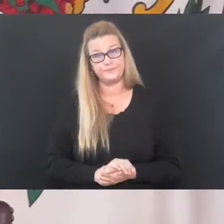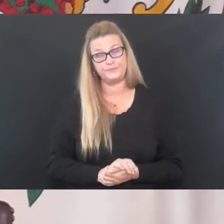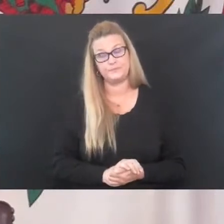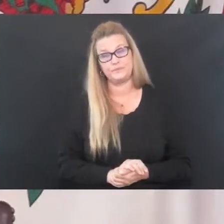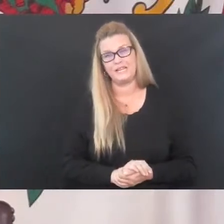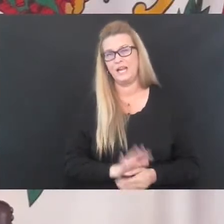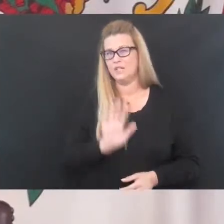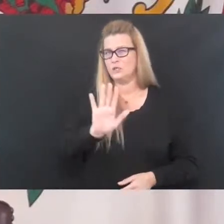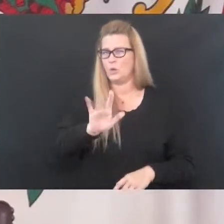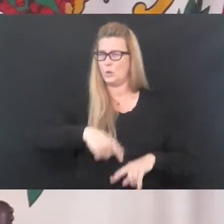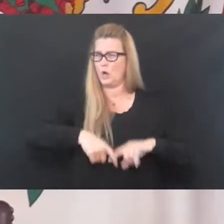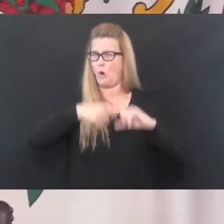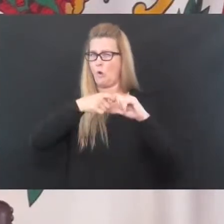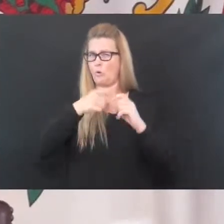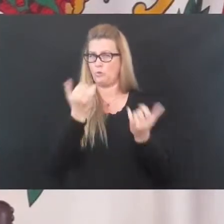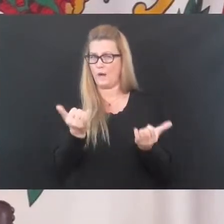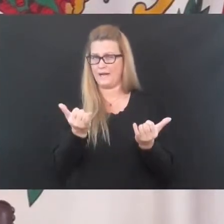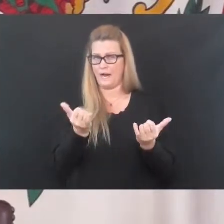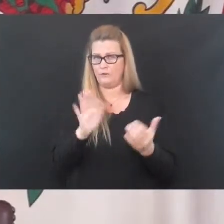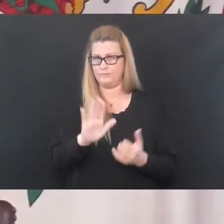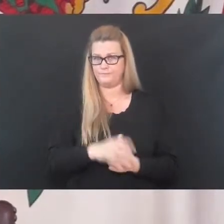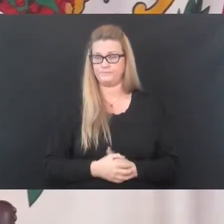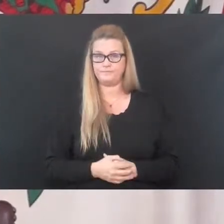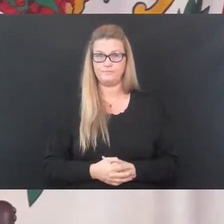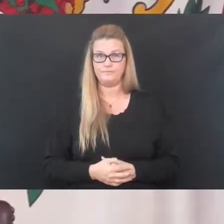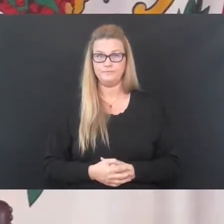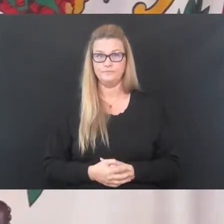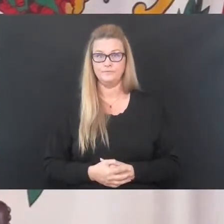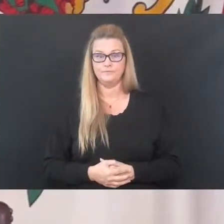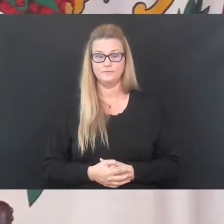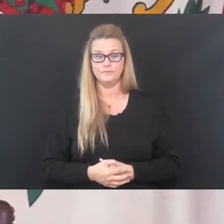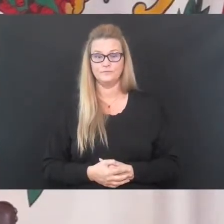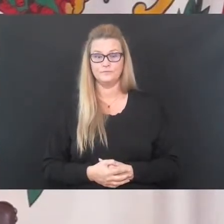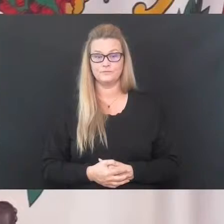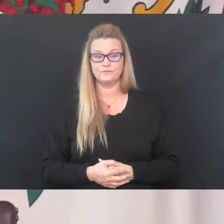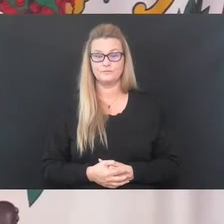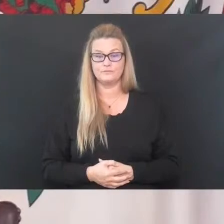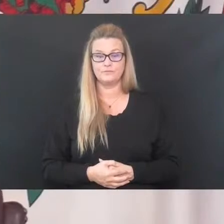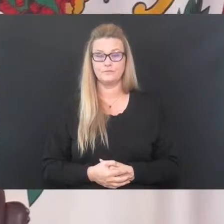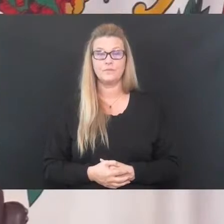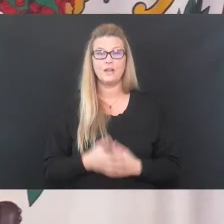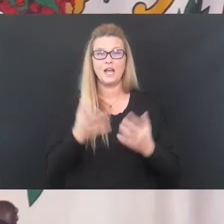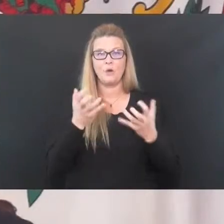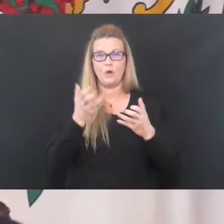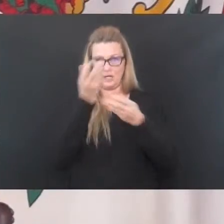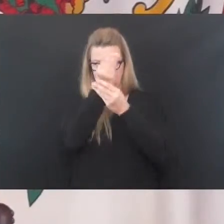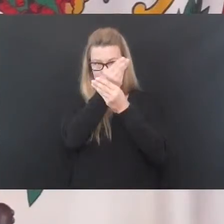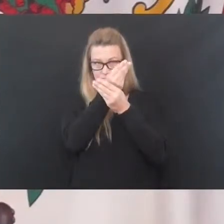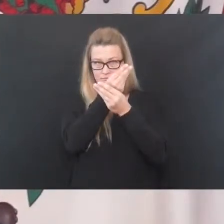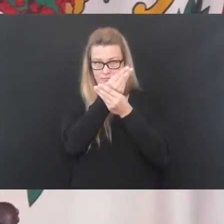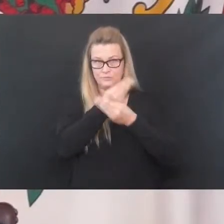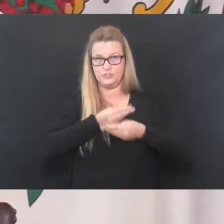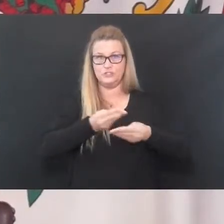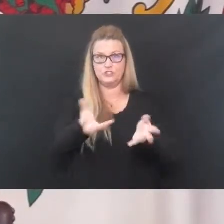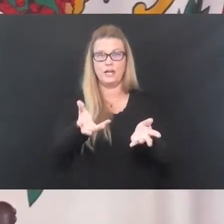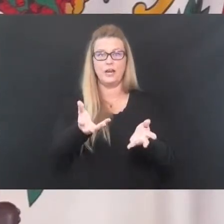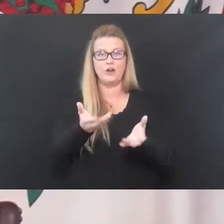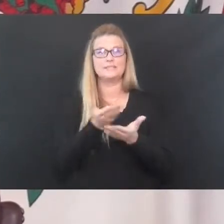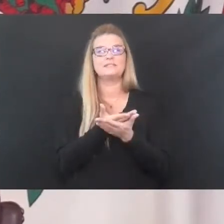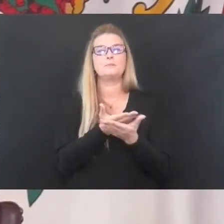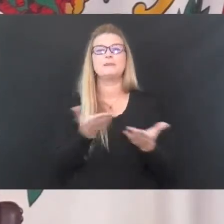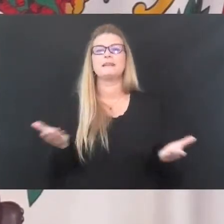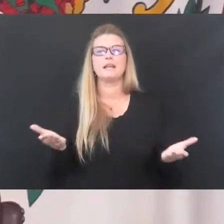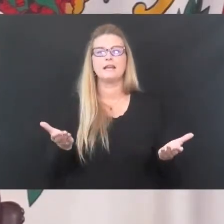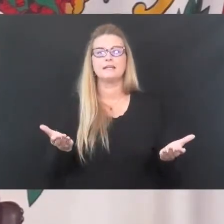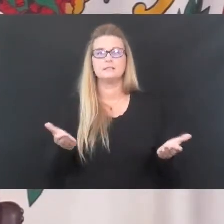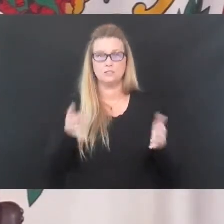stop right there, and I want to go through just some ideas of things that we have decided